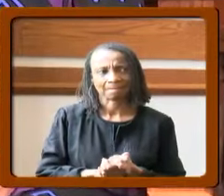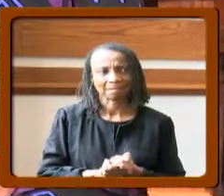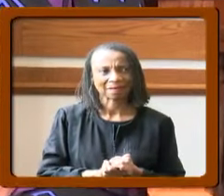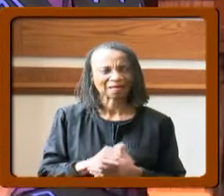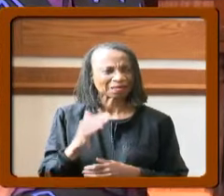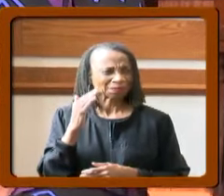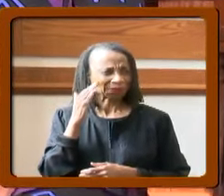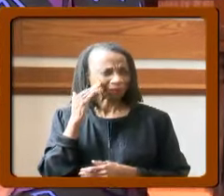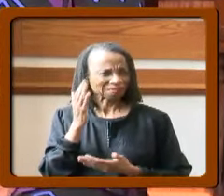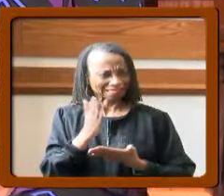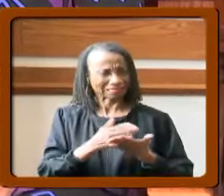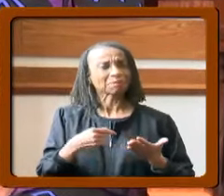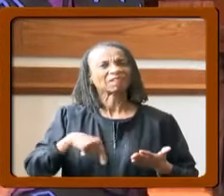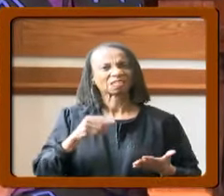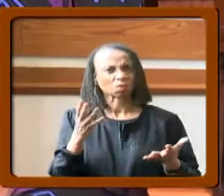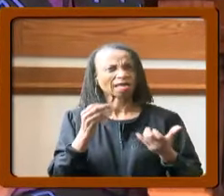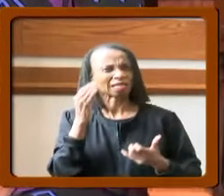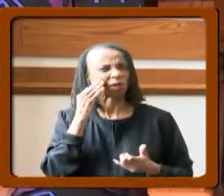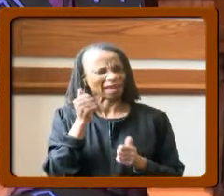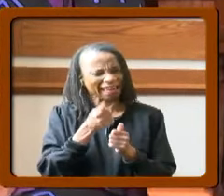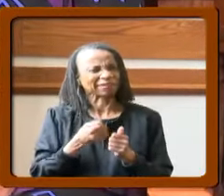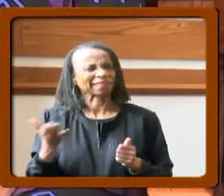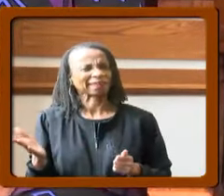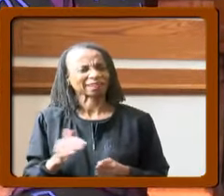You know, some of us want to know everything